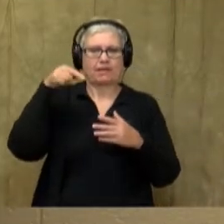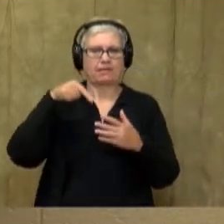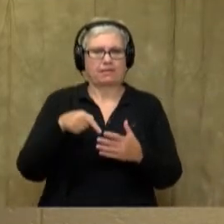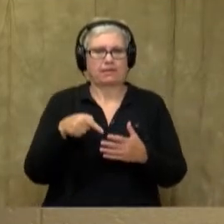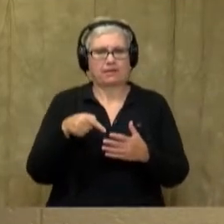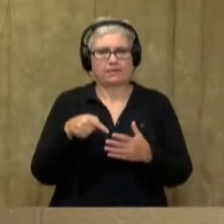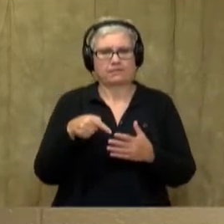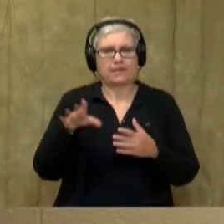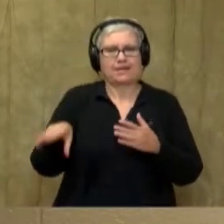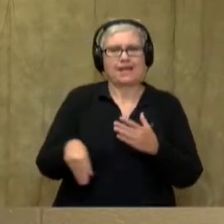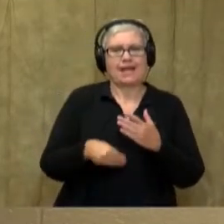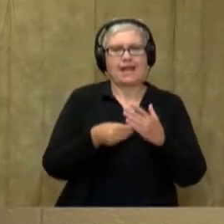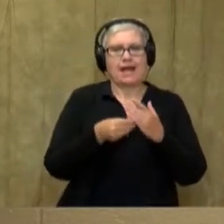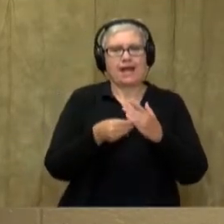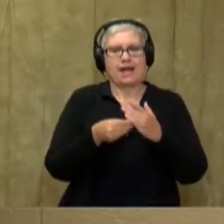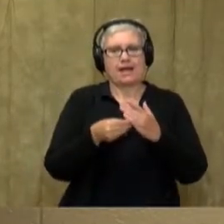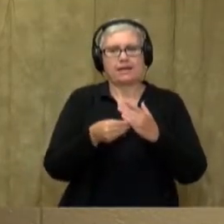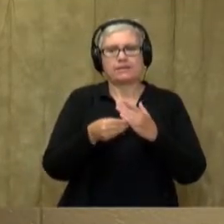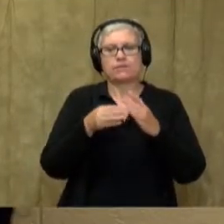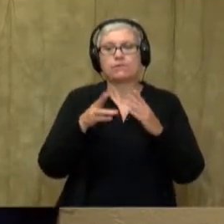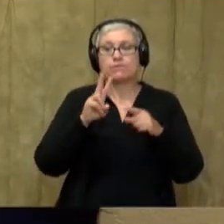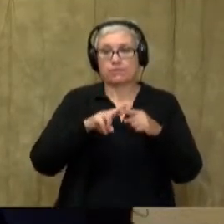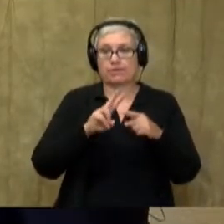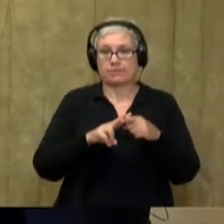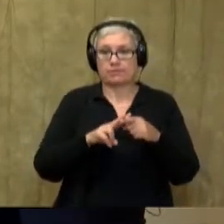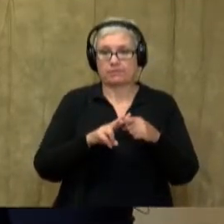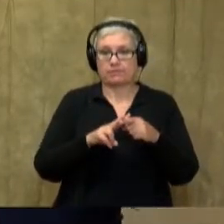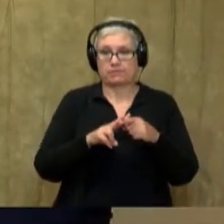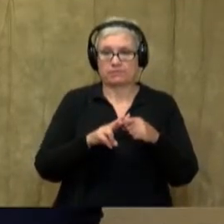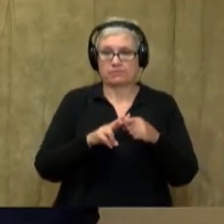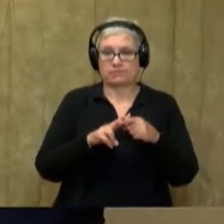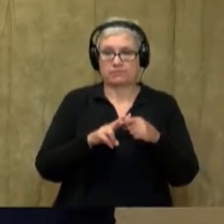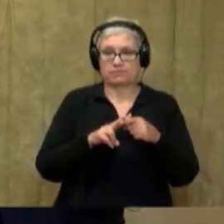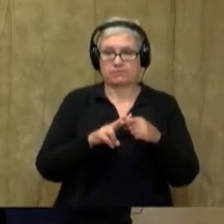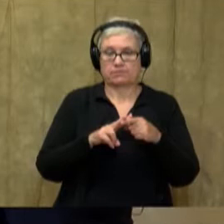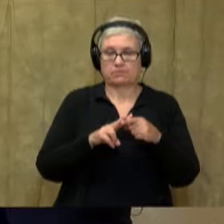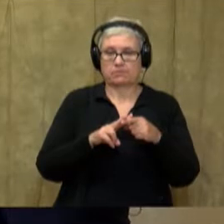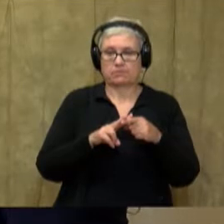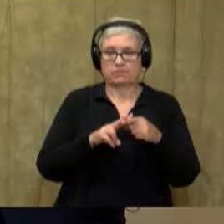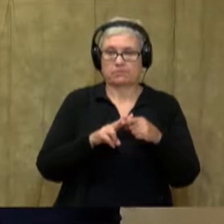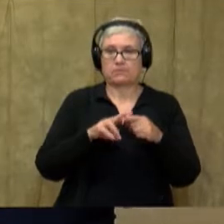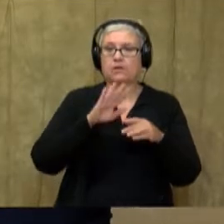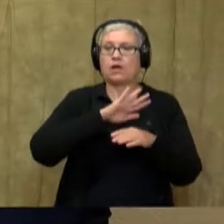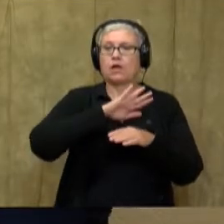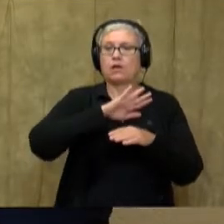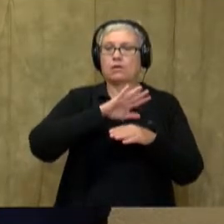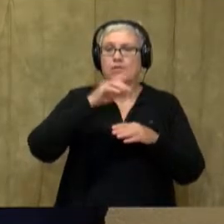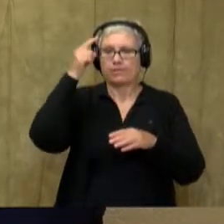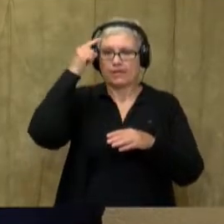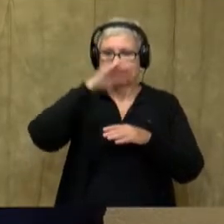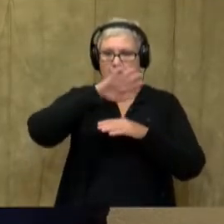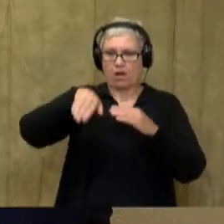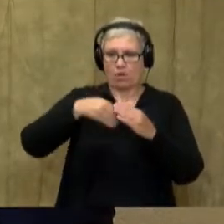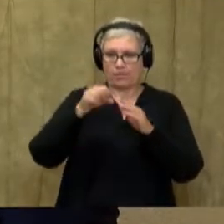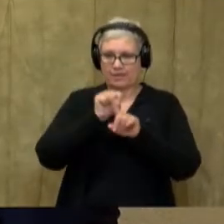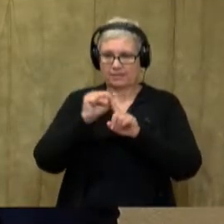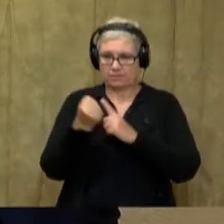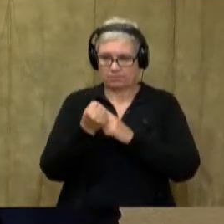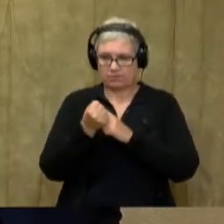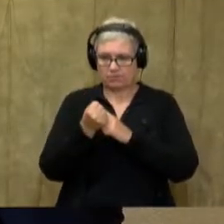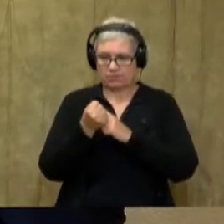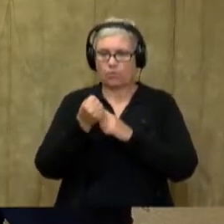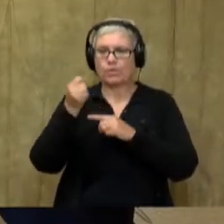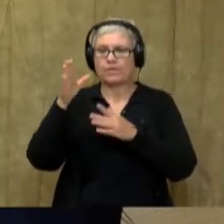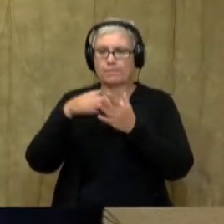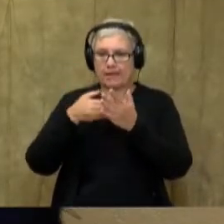the vocabulary that we have, I want you to think of all of the situations where the cubes have paint on